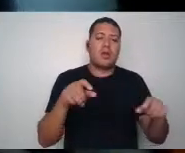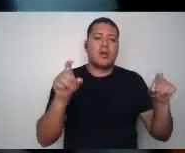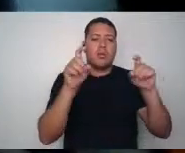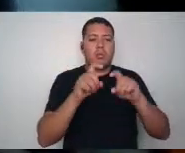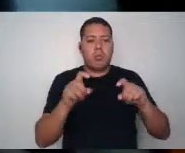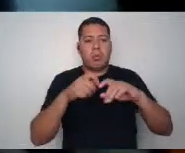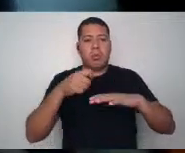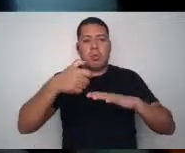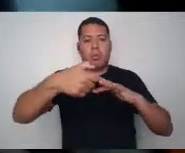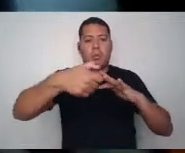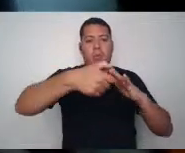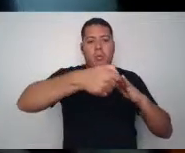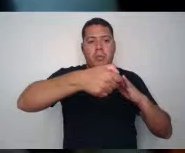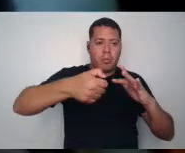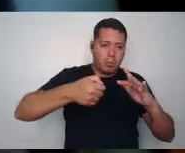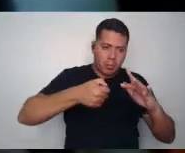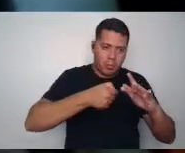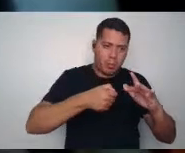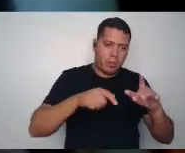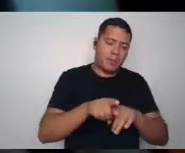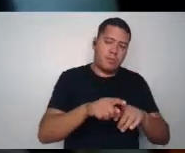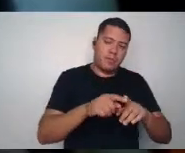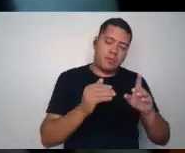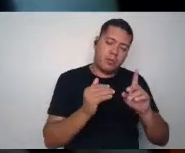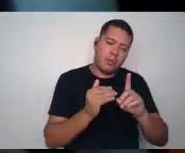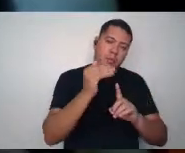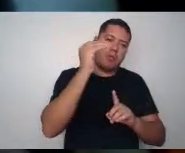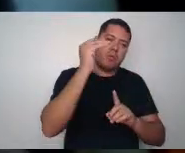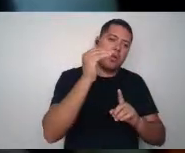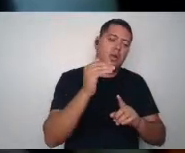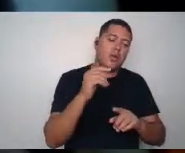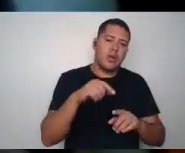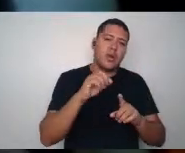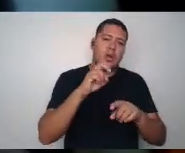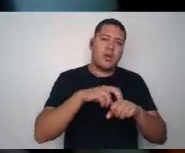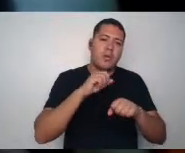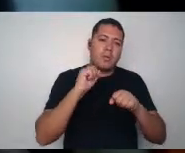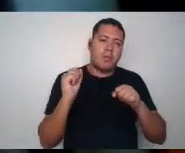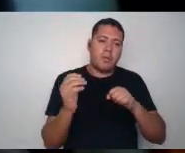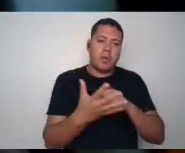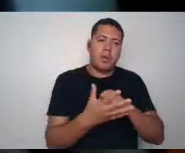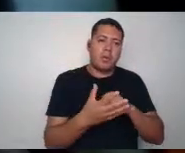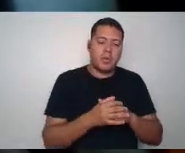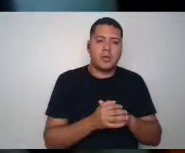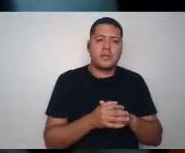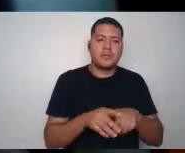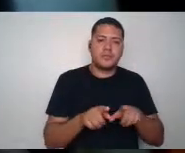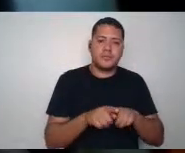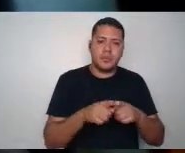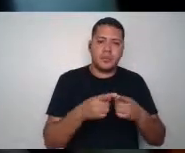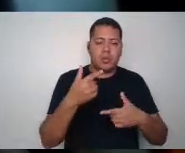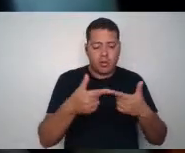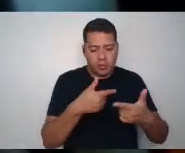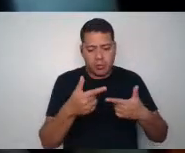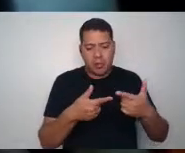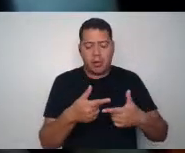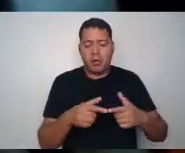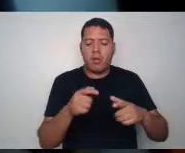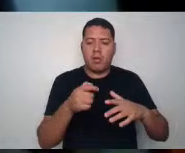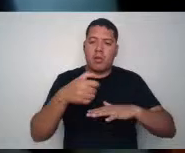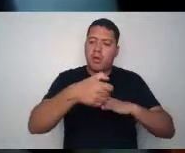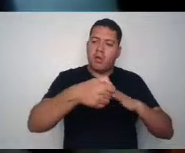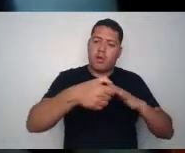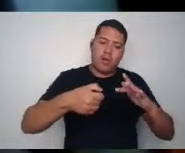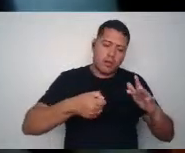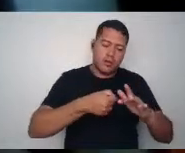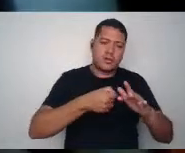are not only digitally, but which have increased a lot in the pandemic. We have been working, everybody has